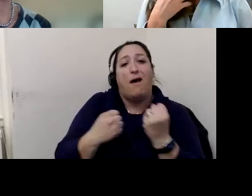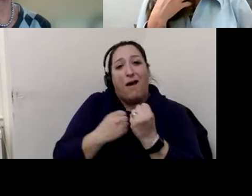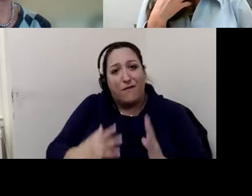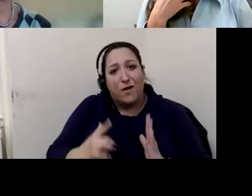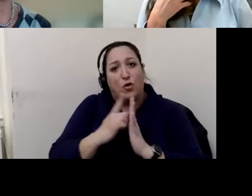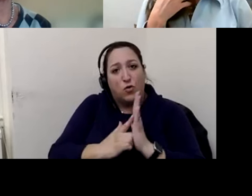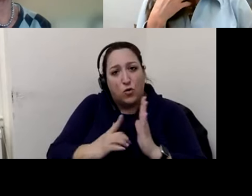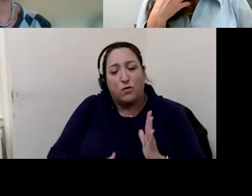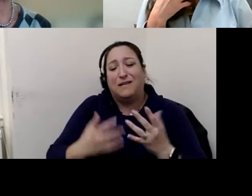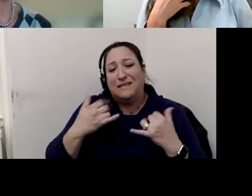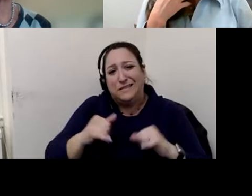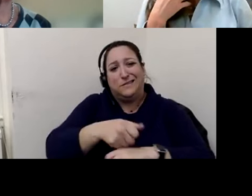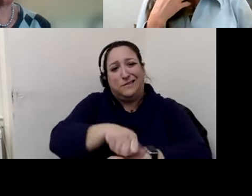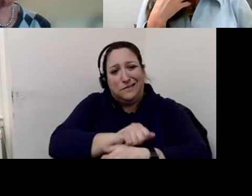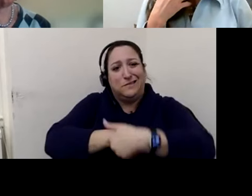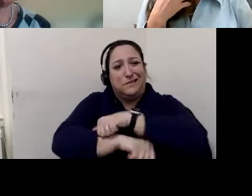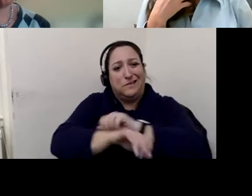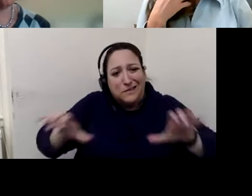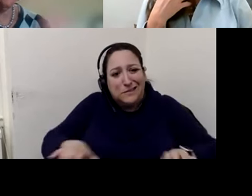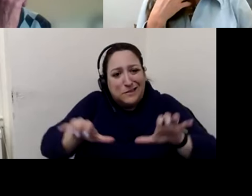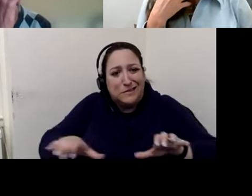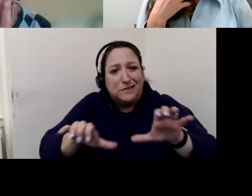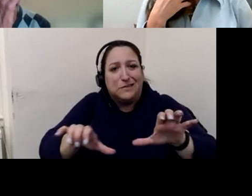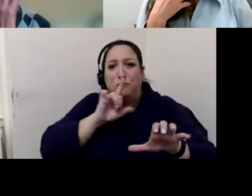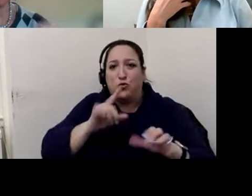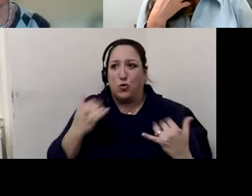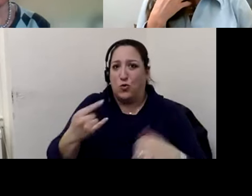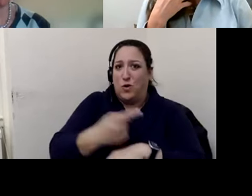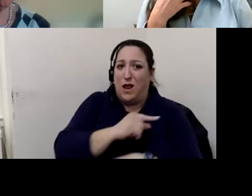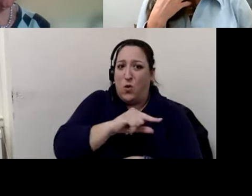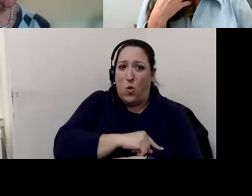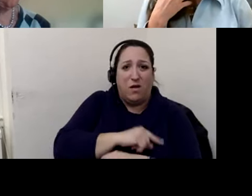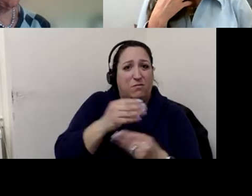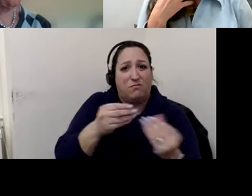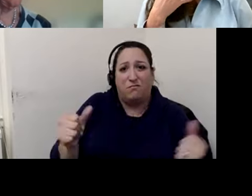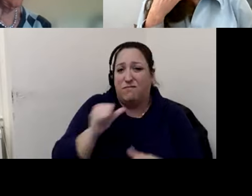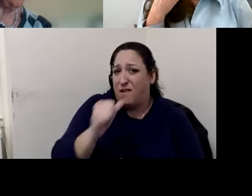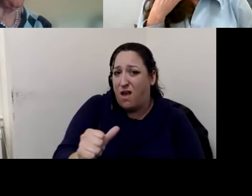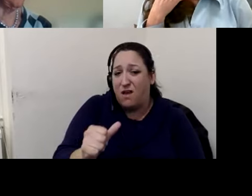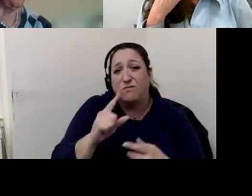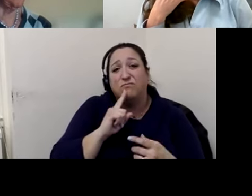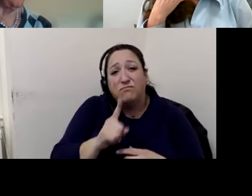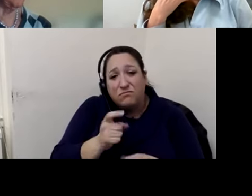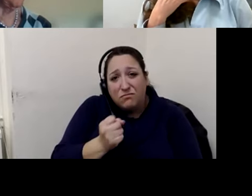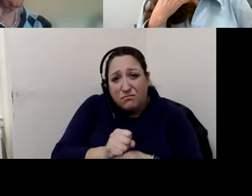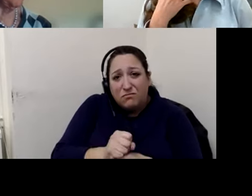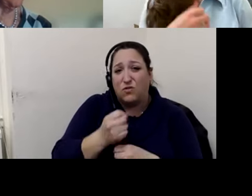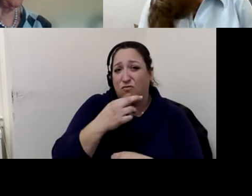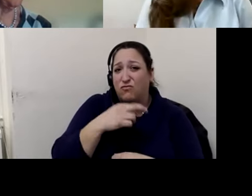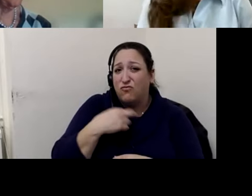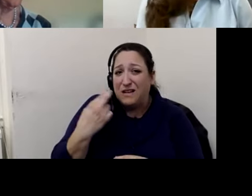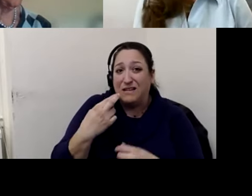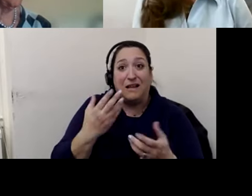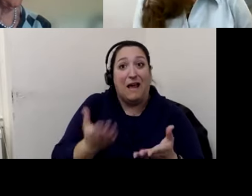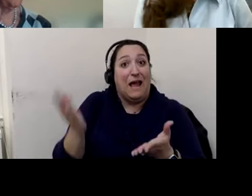remain ever vigilant to ensure that today's quality does not deteriorate. There is a real risk that the same atrocities can